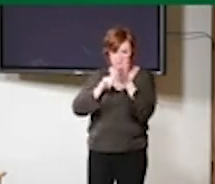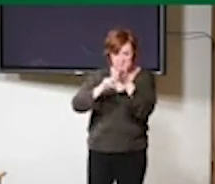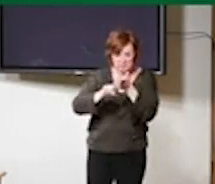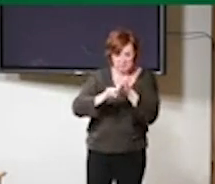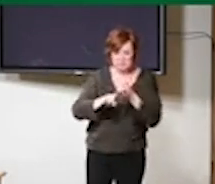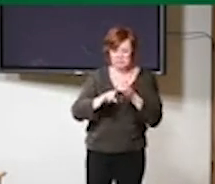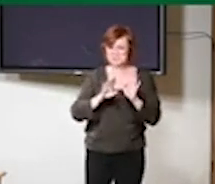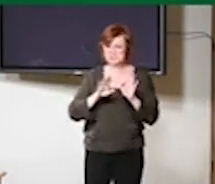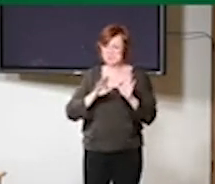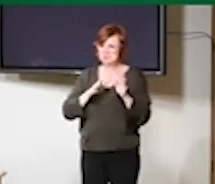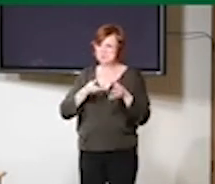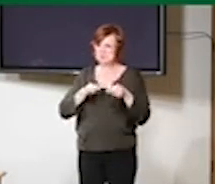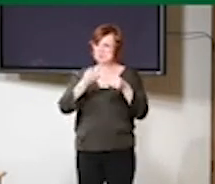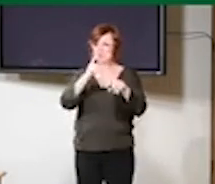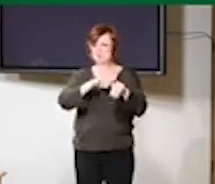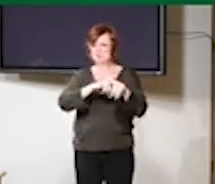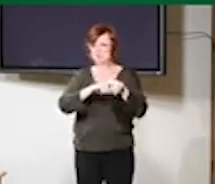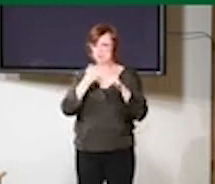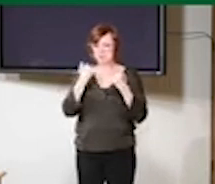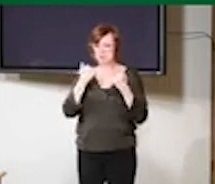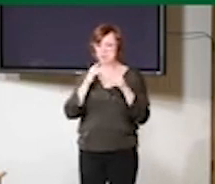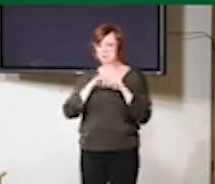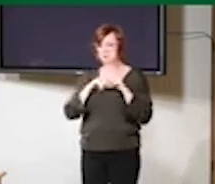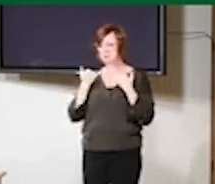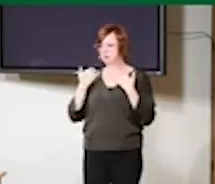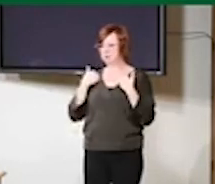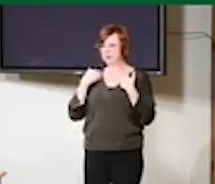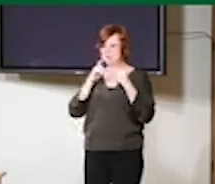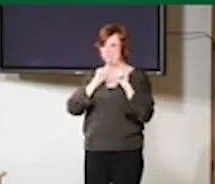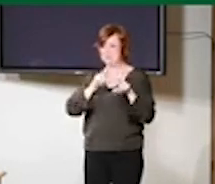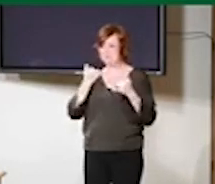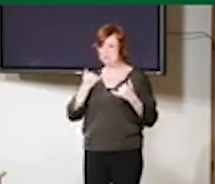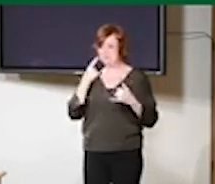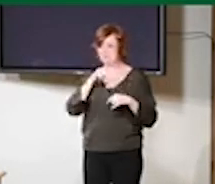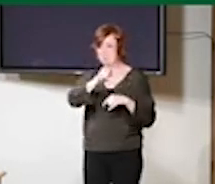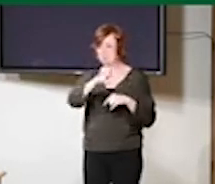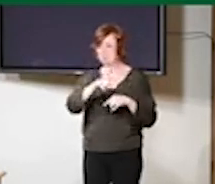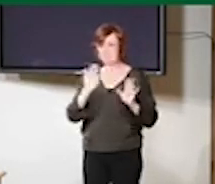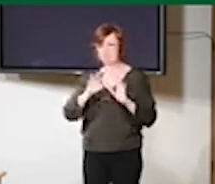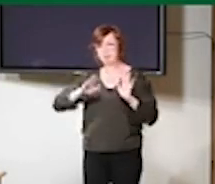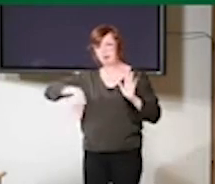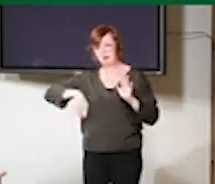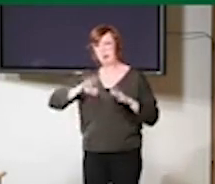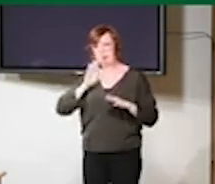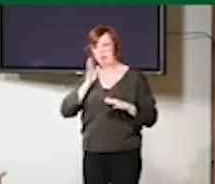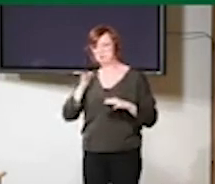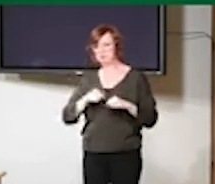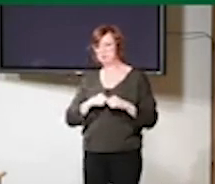event or travel. But at this point, we don't have that, which is, a day after